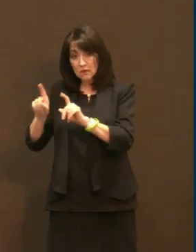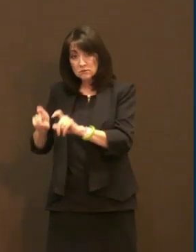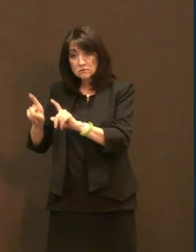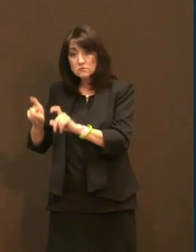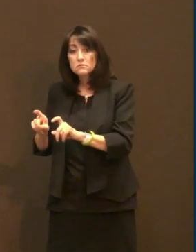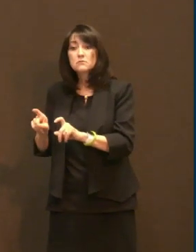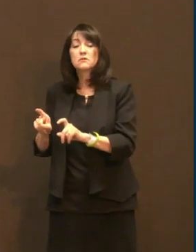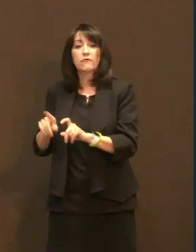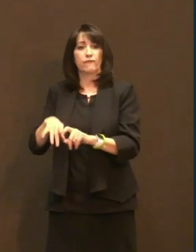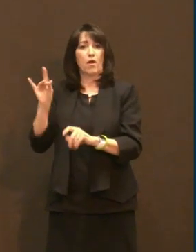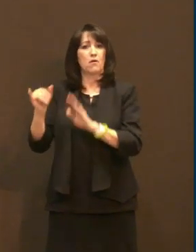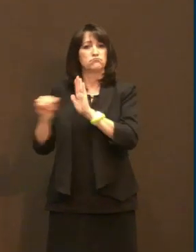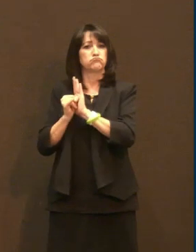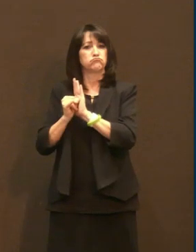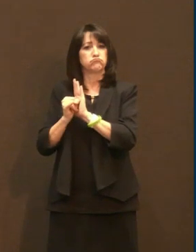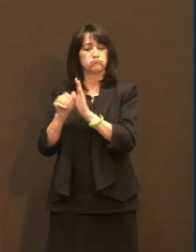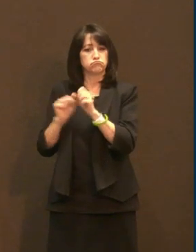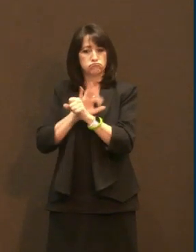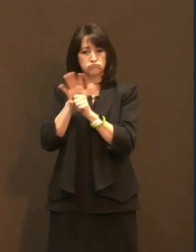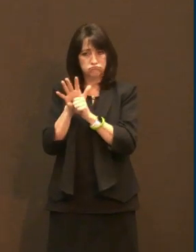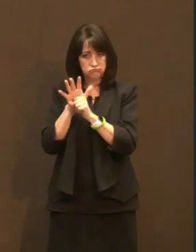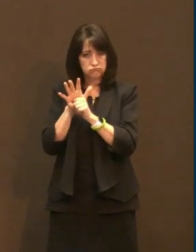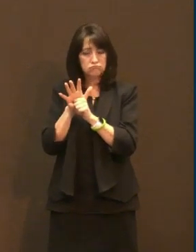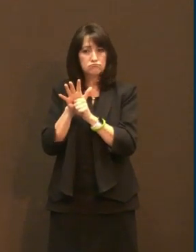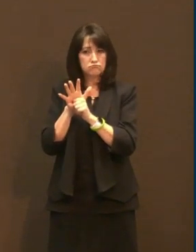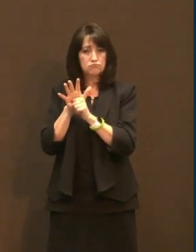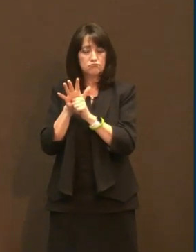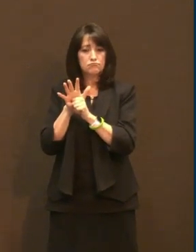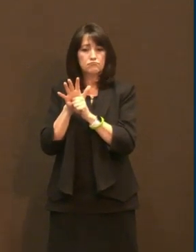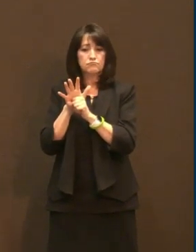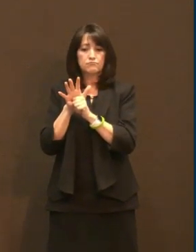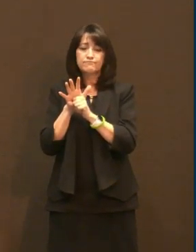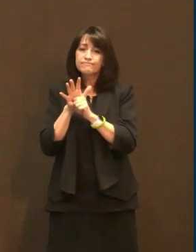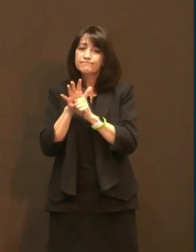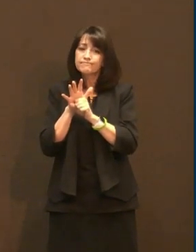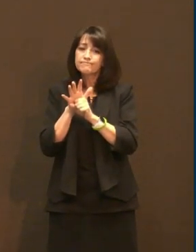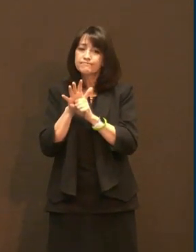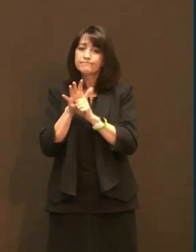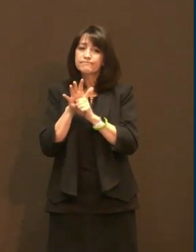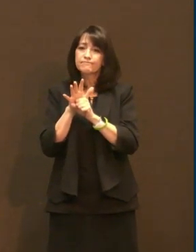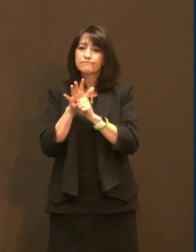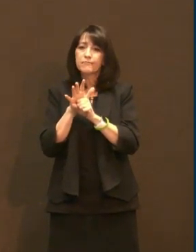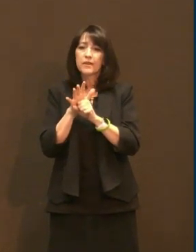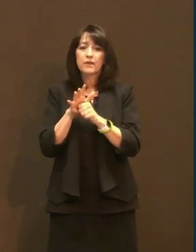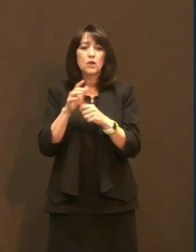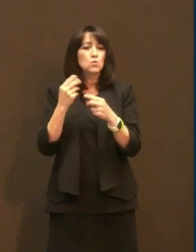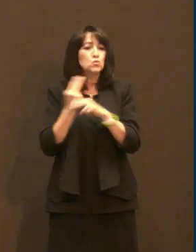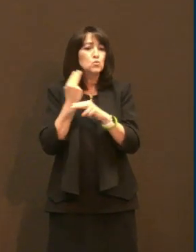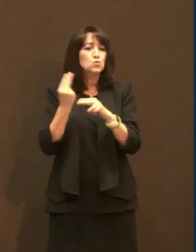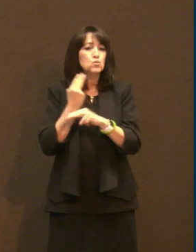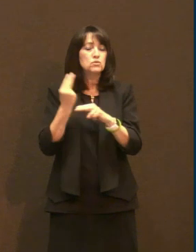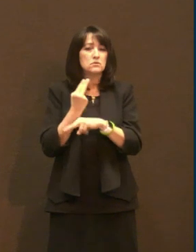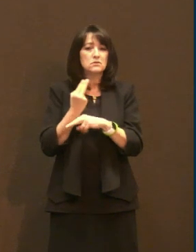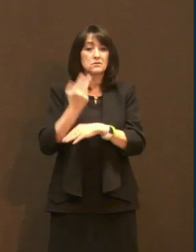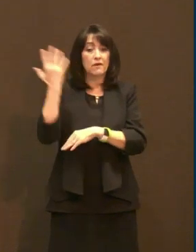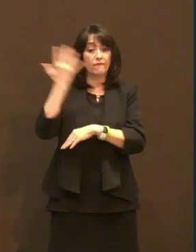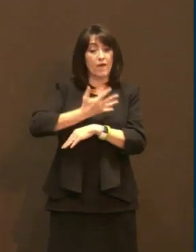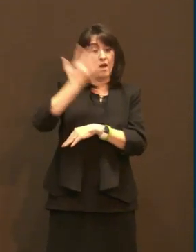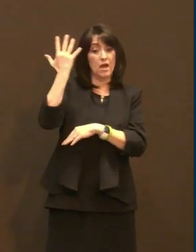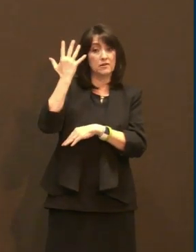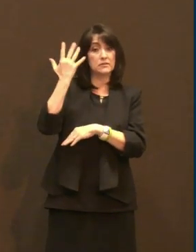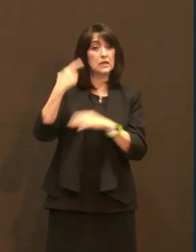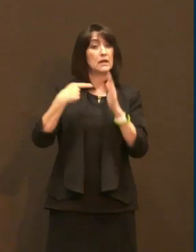into account that you're testing more people, and including a 5-day average there to even